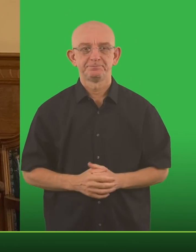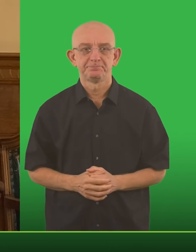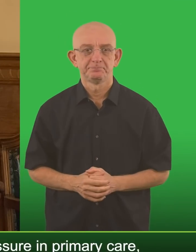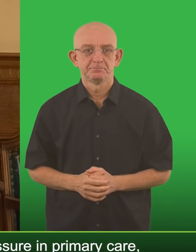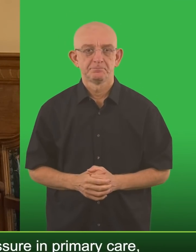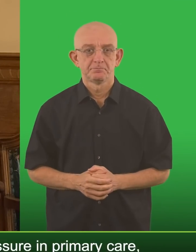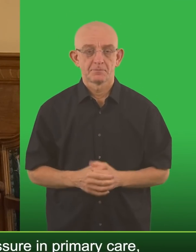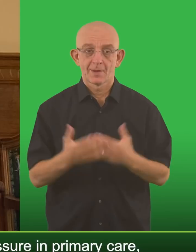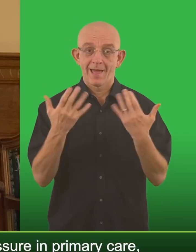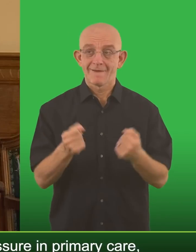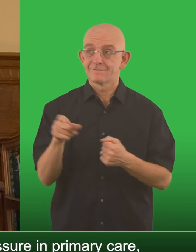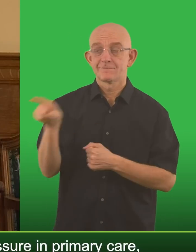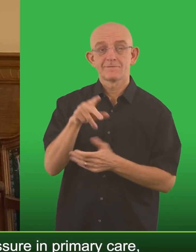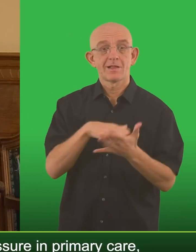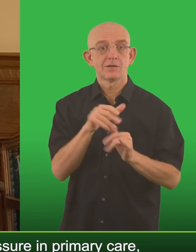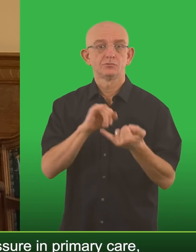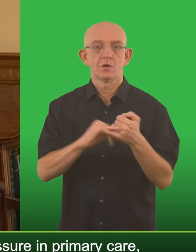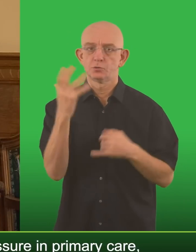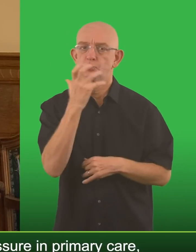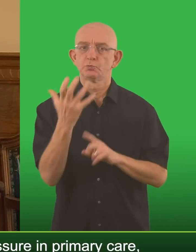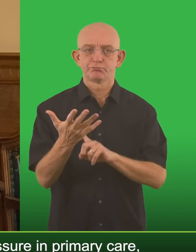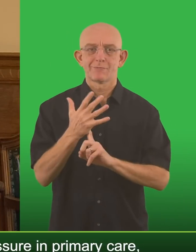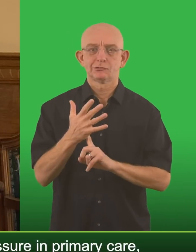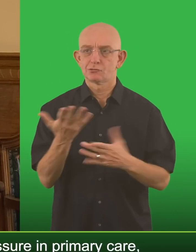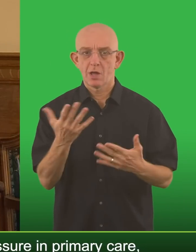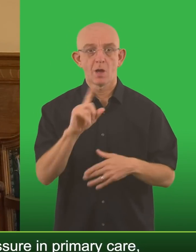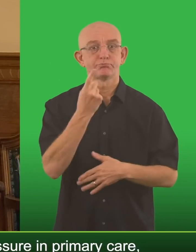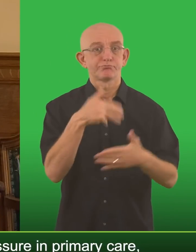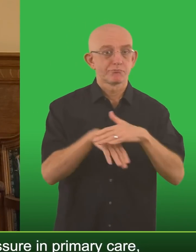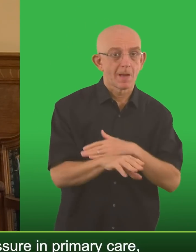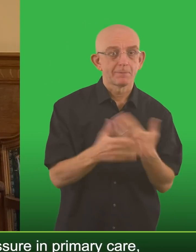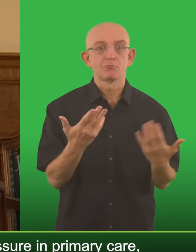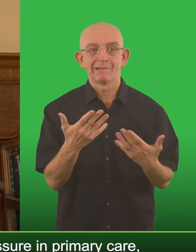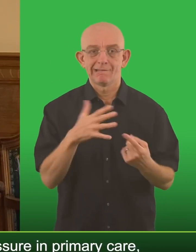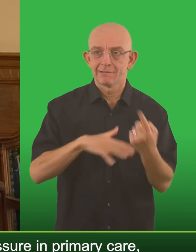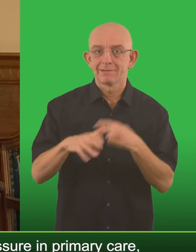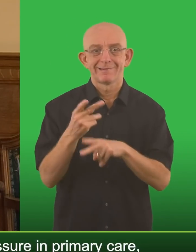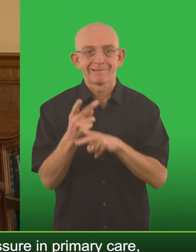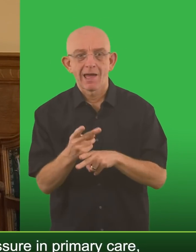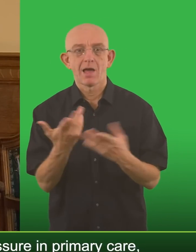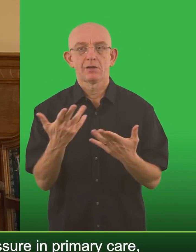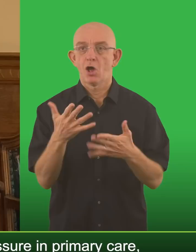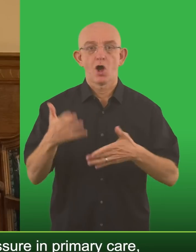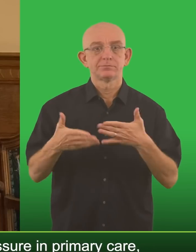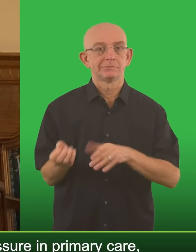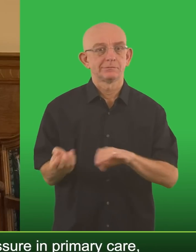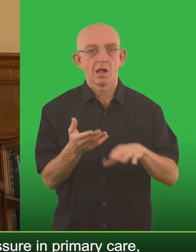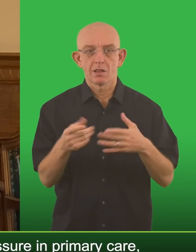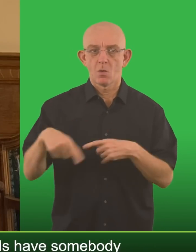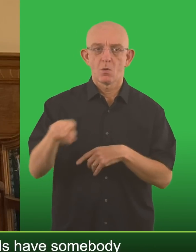dawn. There is pressure in the NHS. There's pressure in primary care, there's pressure in social care, there's pressure